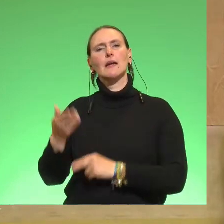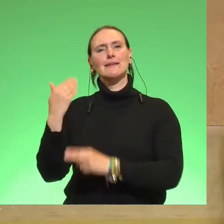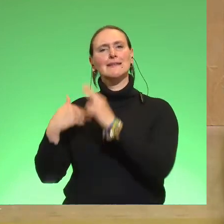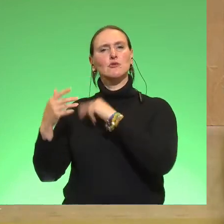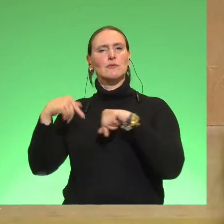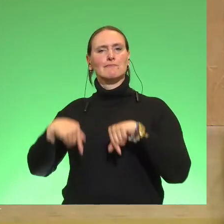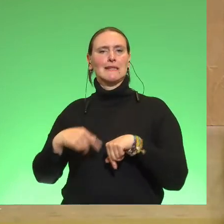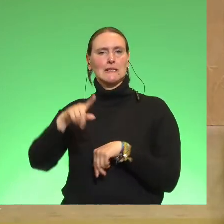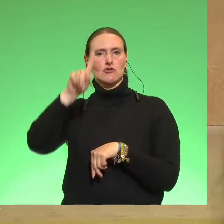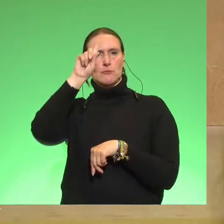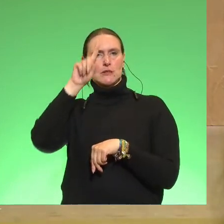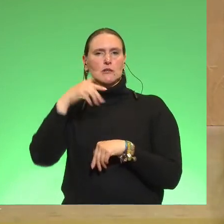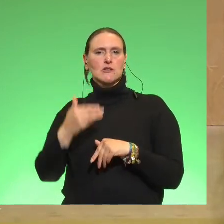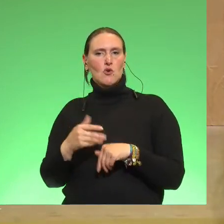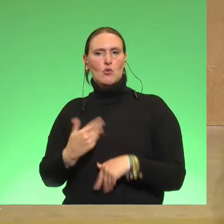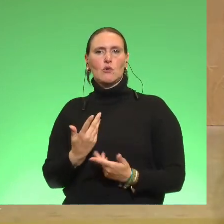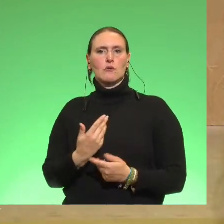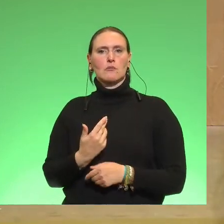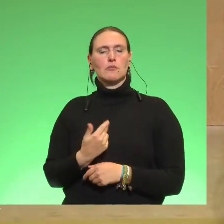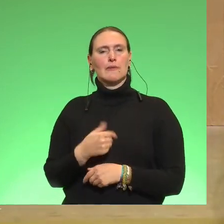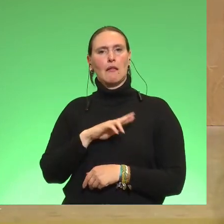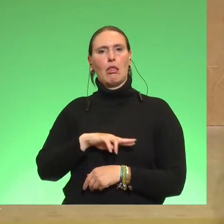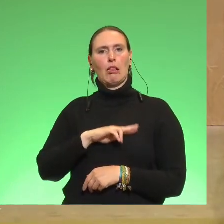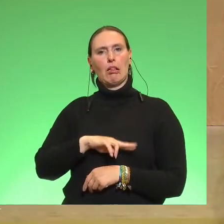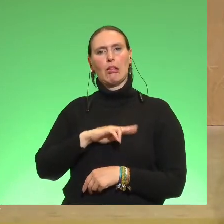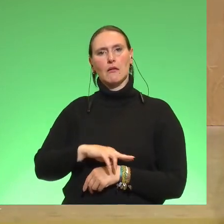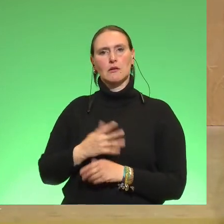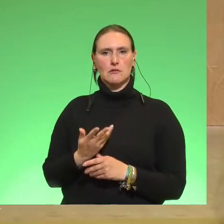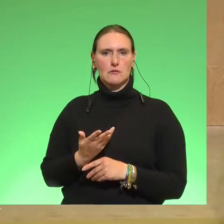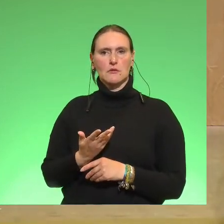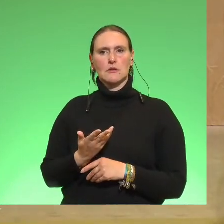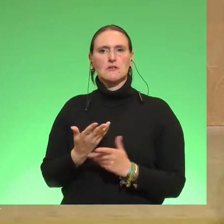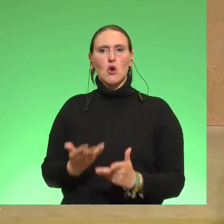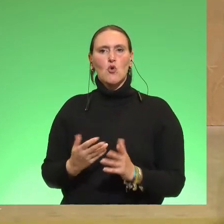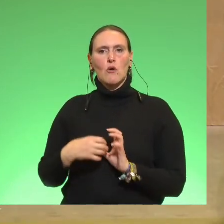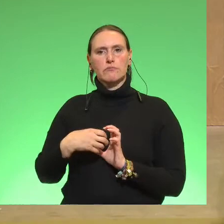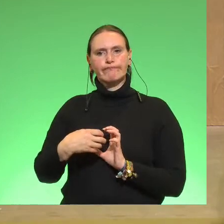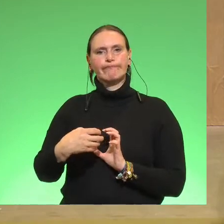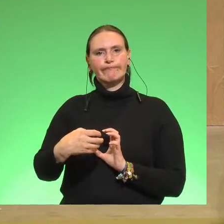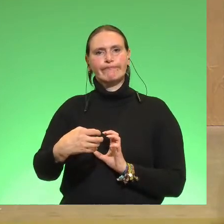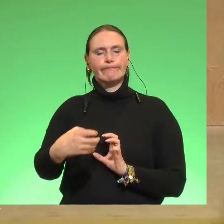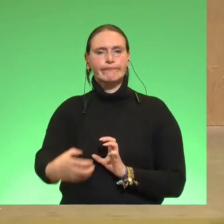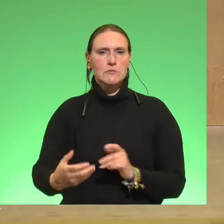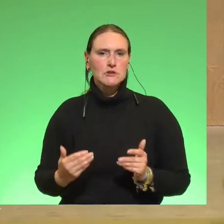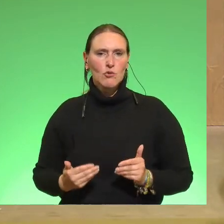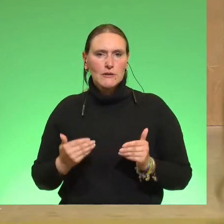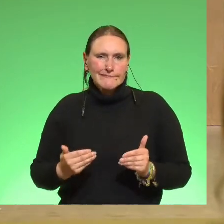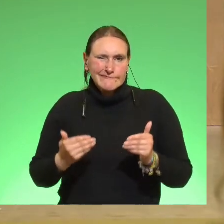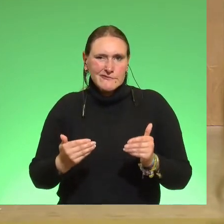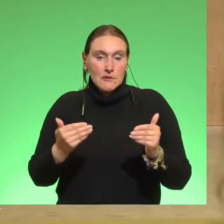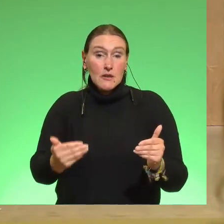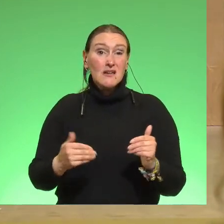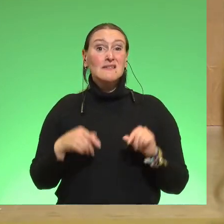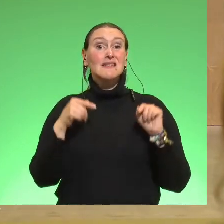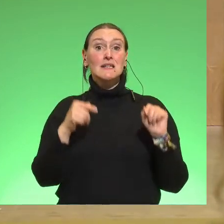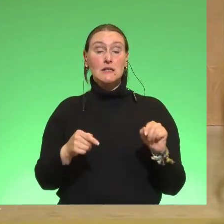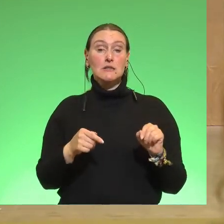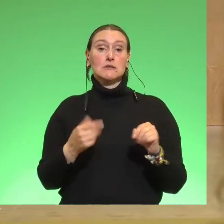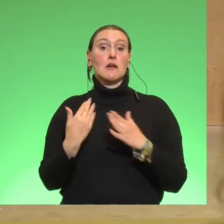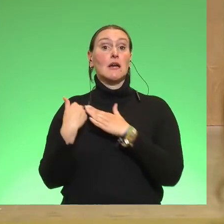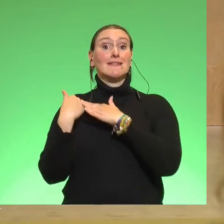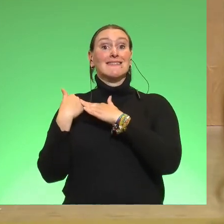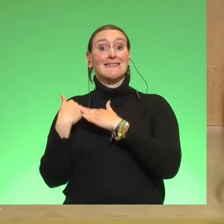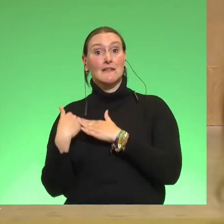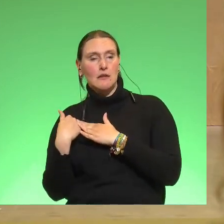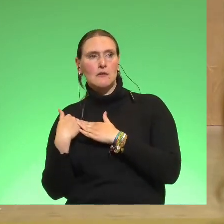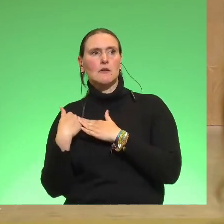long. And it is a kind of way that responsibility is performed, but not really lived